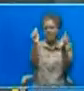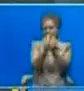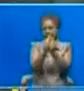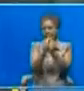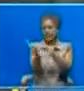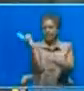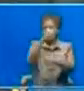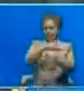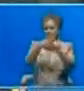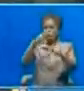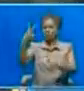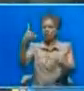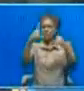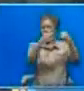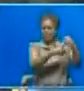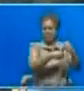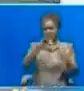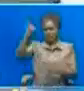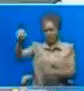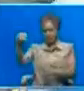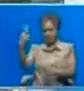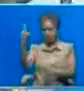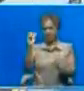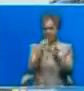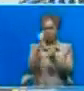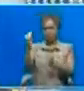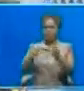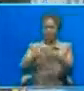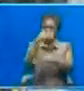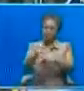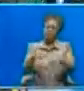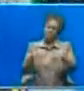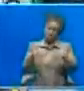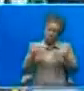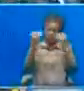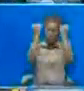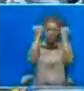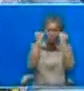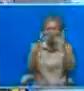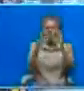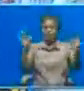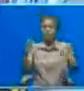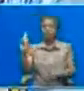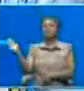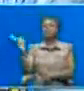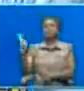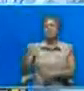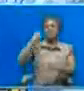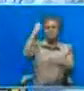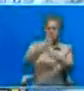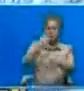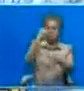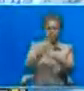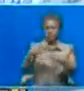from 26th January 2015. After the long day in court, while Cabinet Secretary Kazungu Kambi